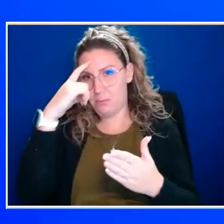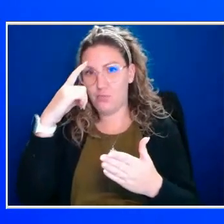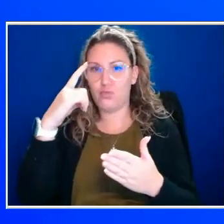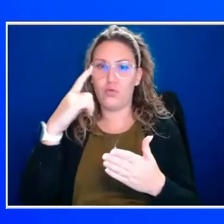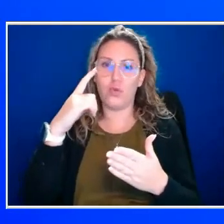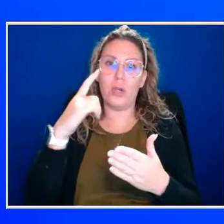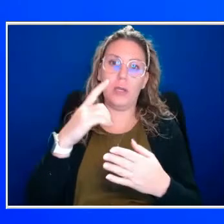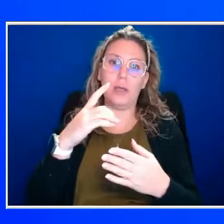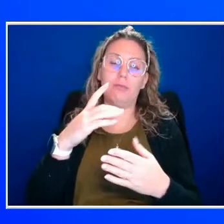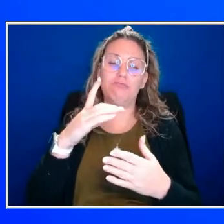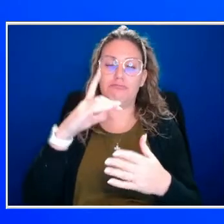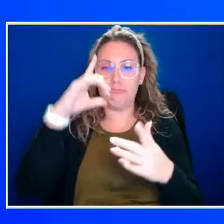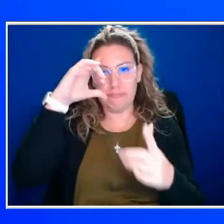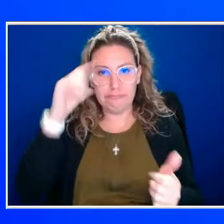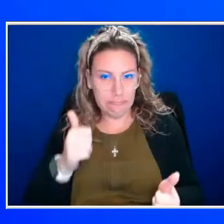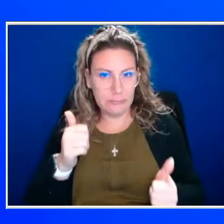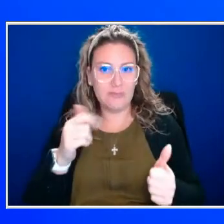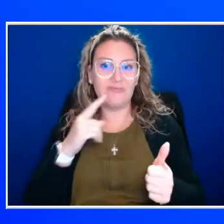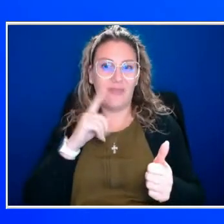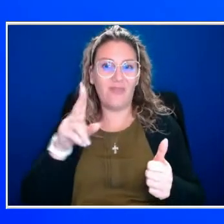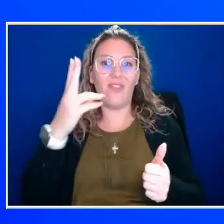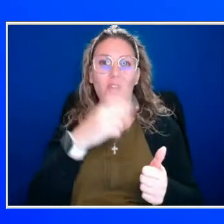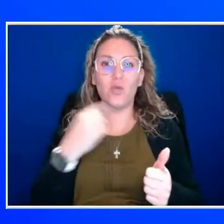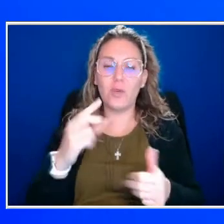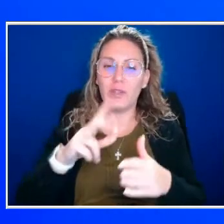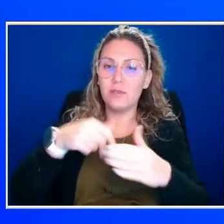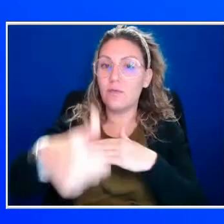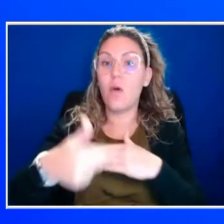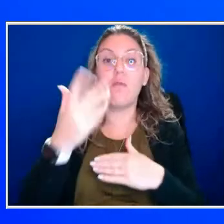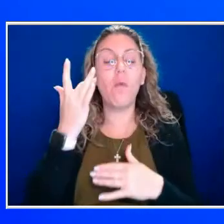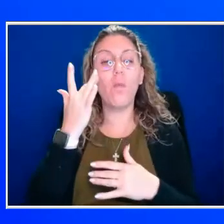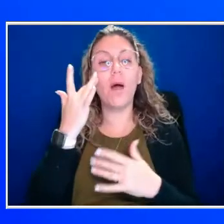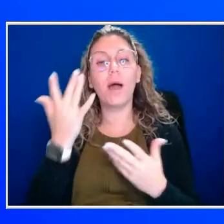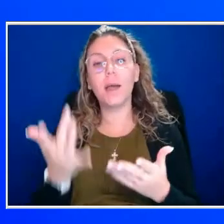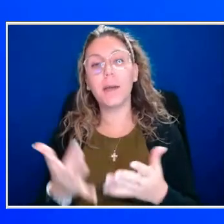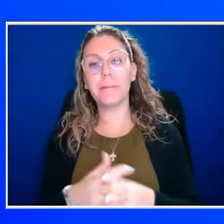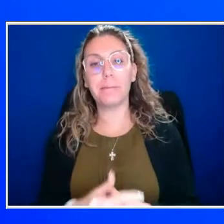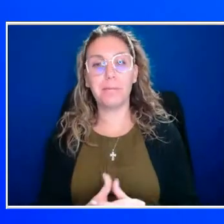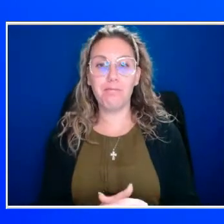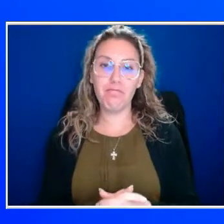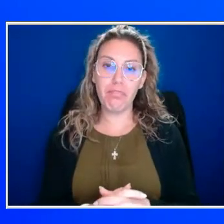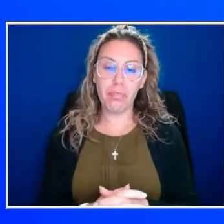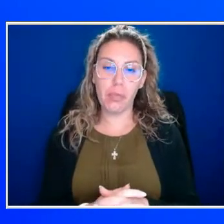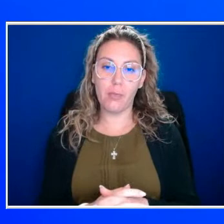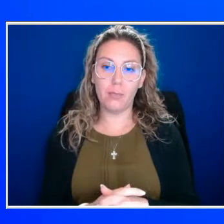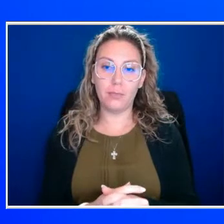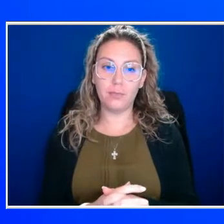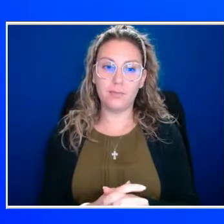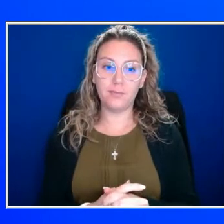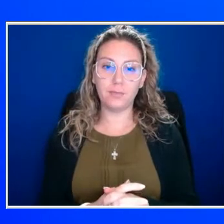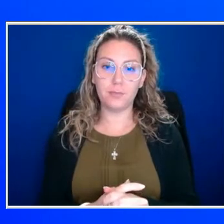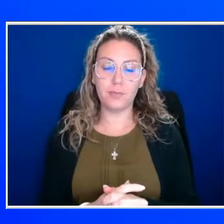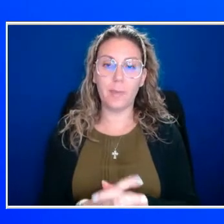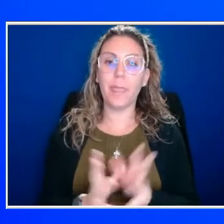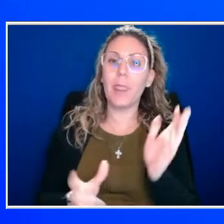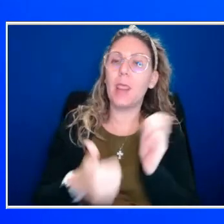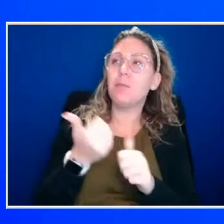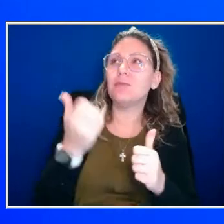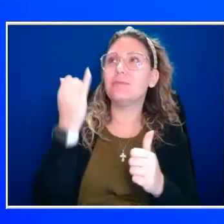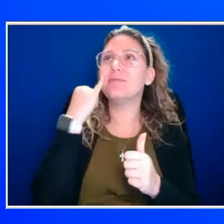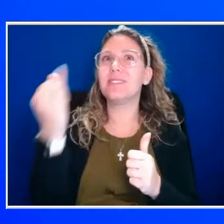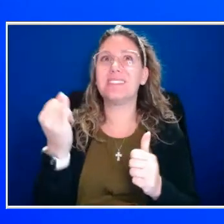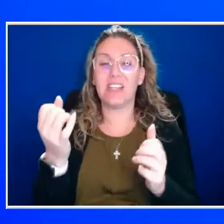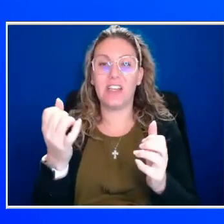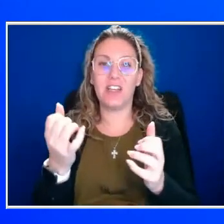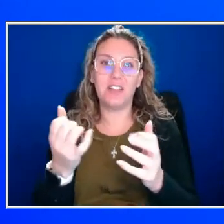of falling, and that's partially because of, well, it's mostly because of this idea of multitasking. So as your brain is